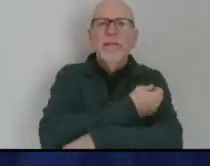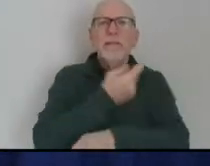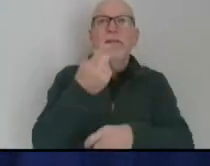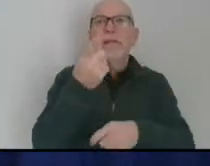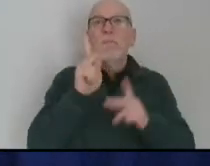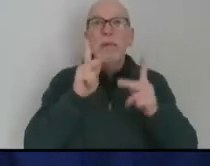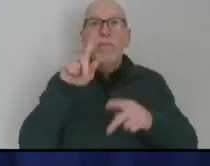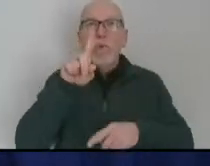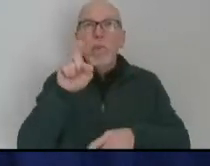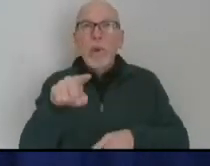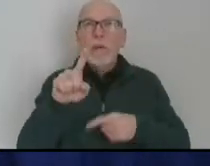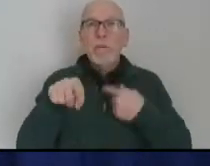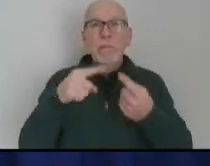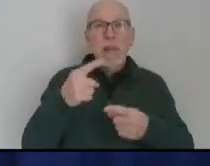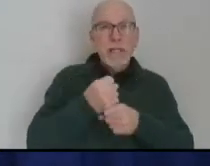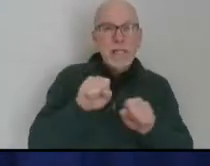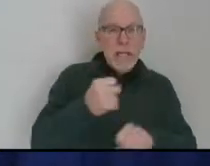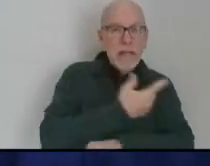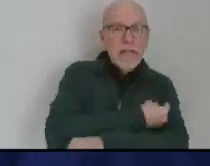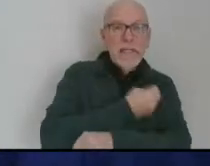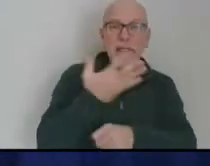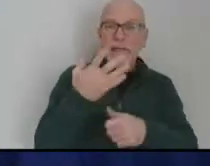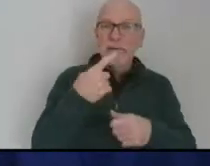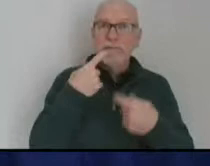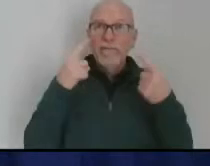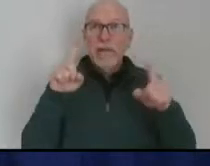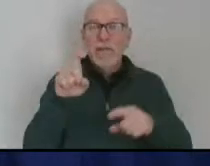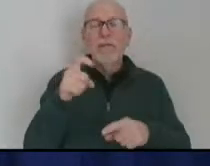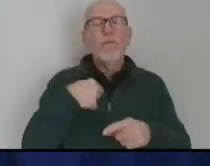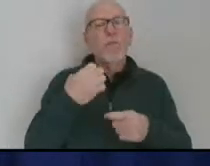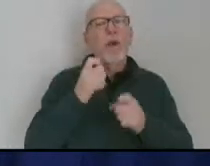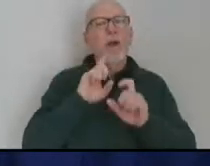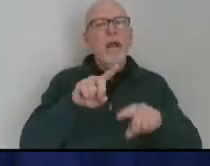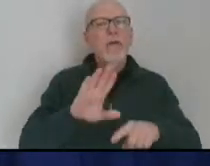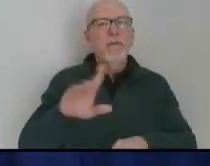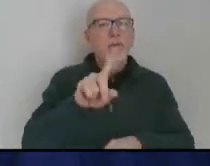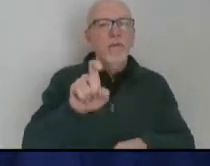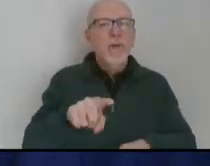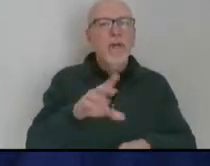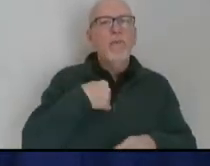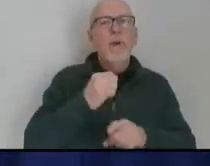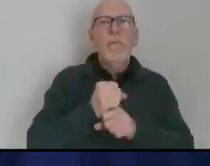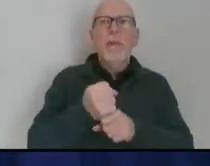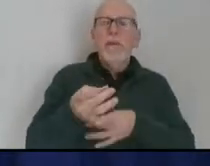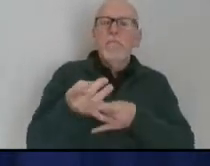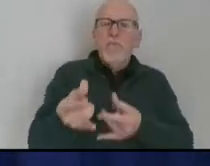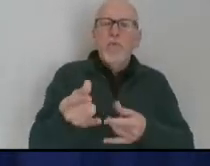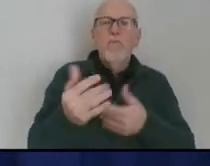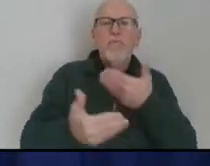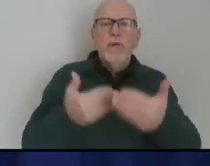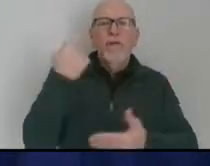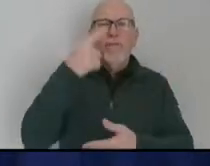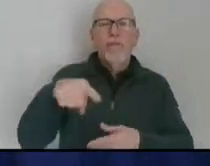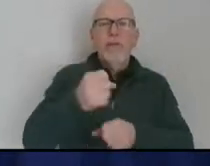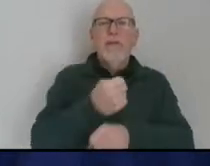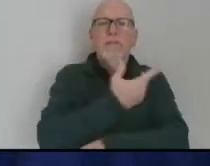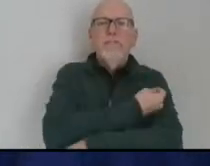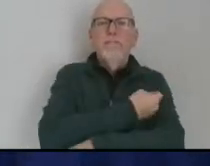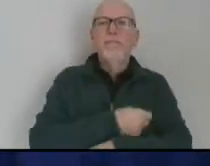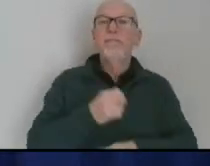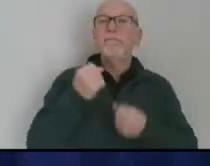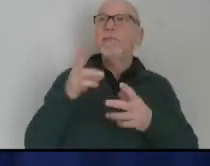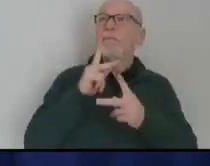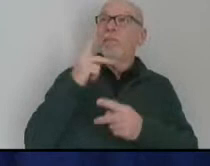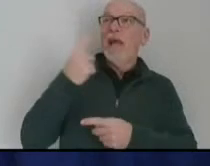and efficacy, and creating a smooth process for Hoosiers to be vaccinated. I get regularly asked to provide